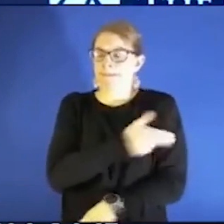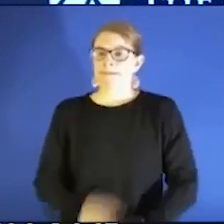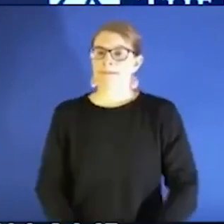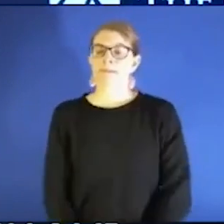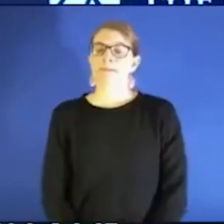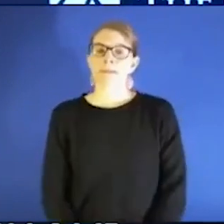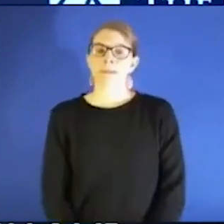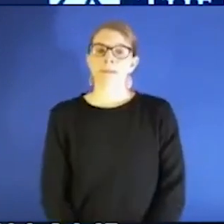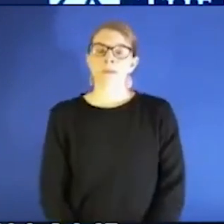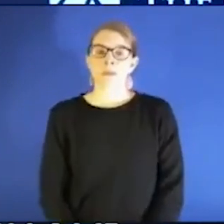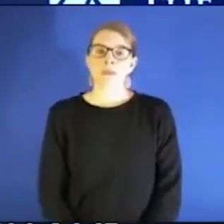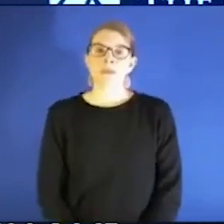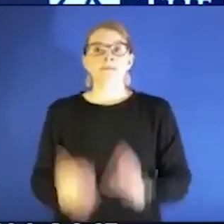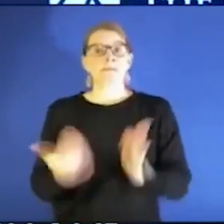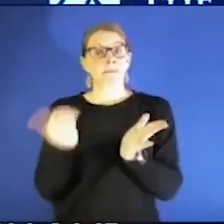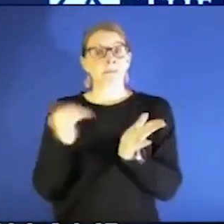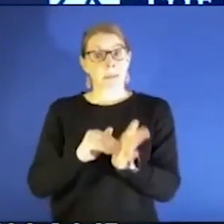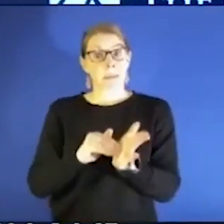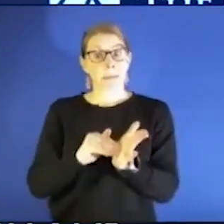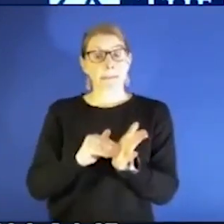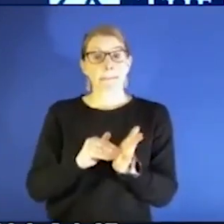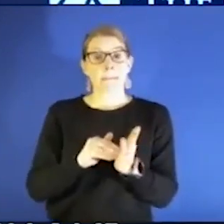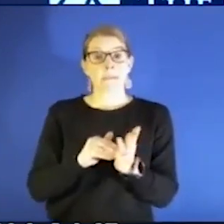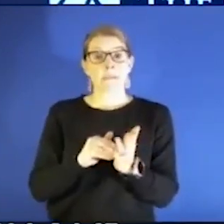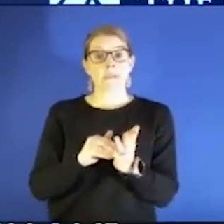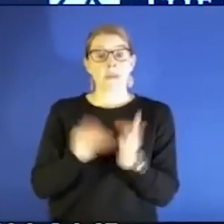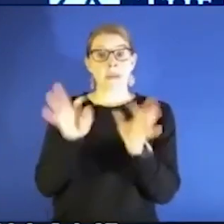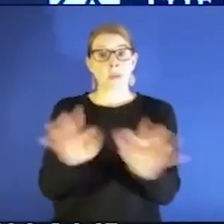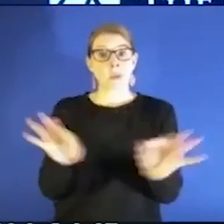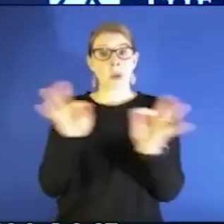So again, I think those are extremely important. And then what